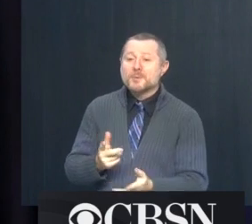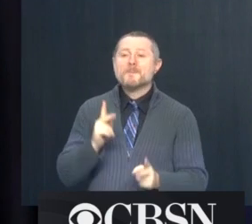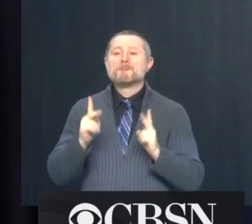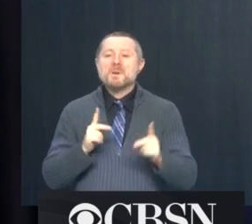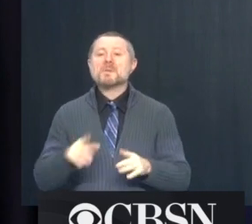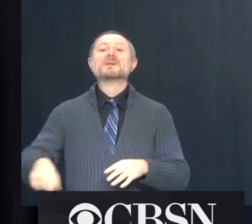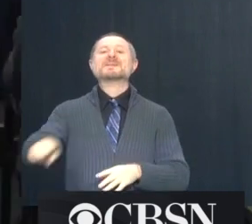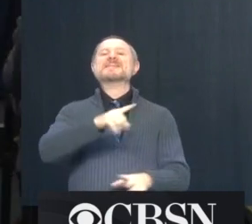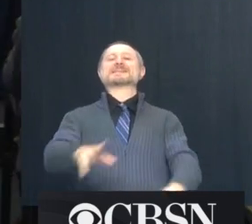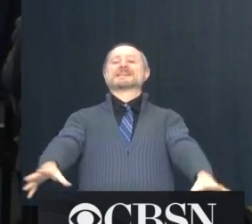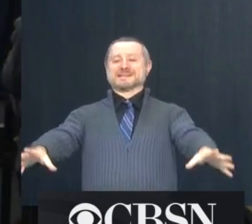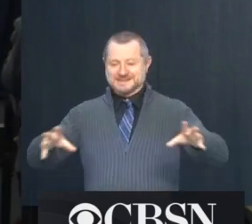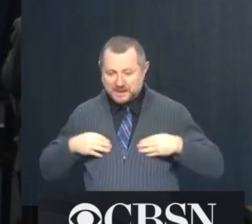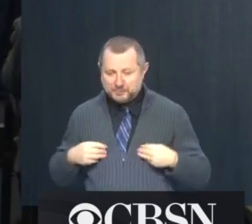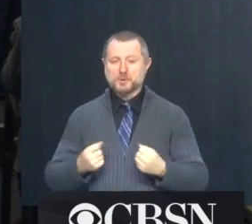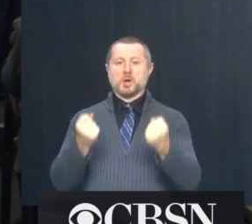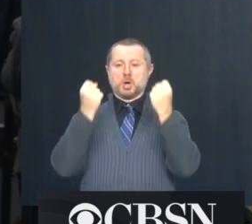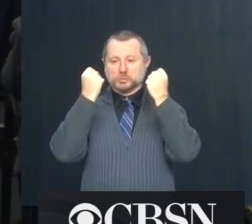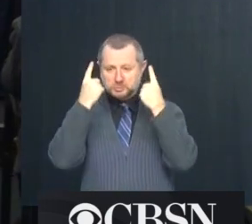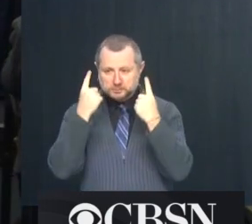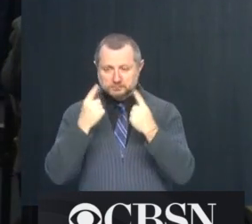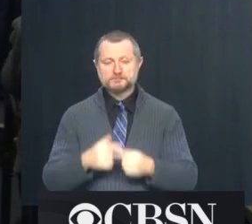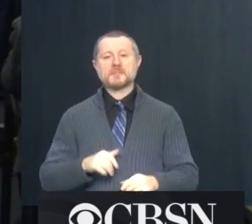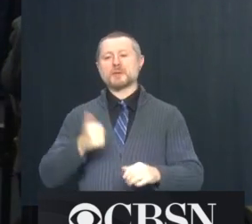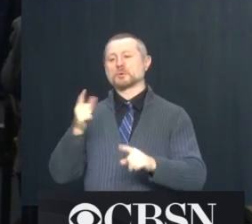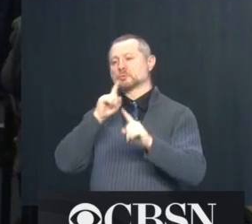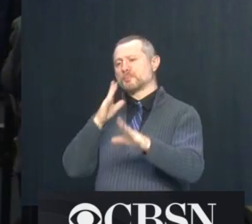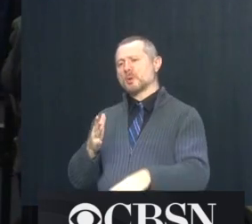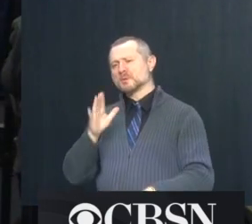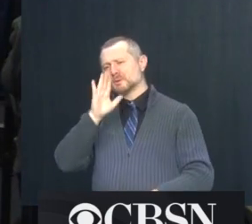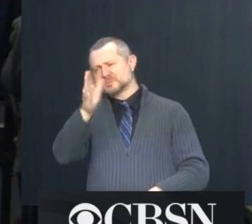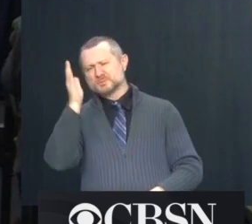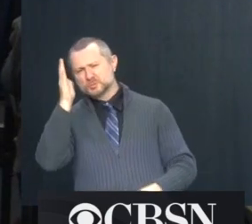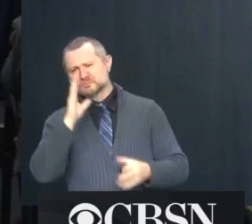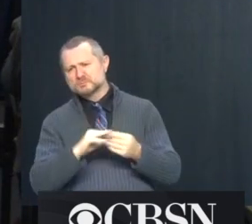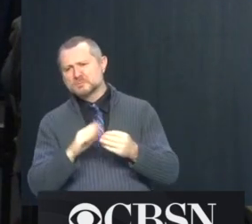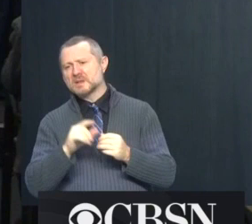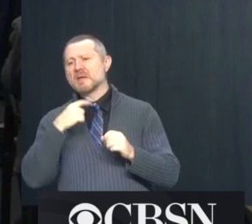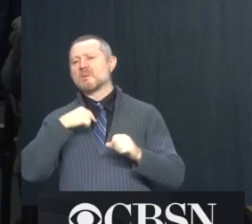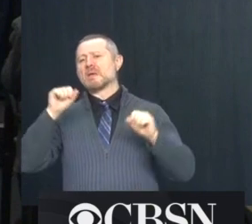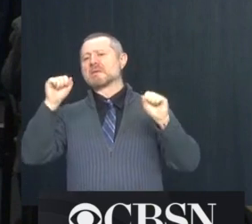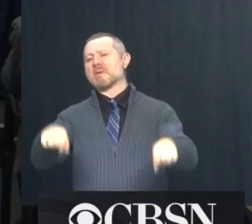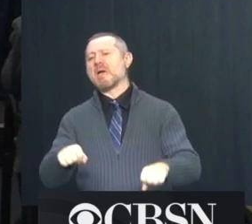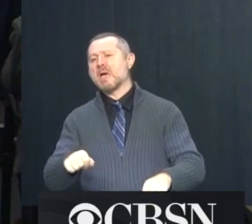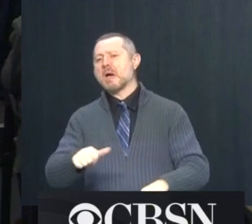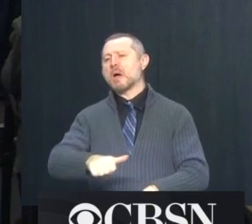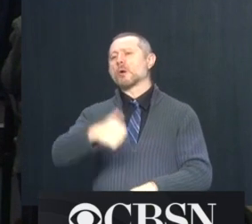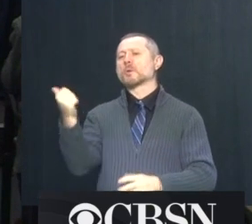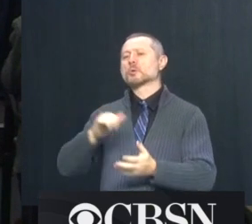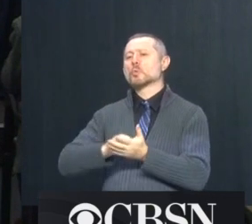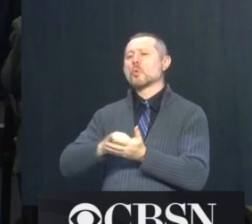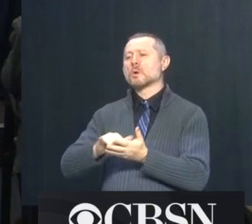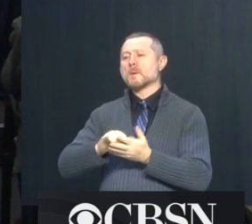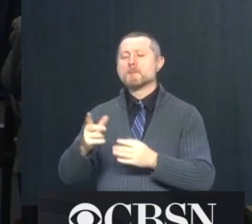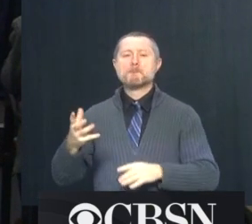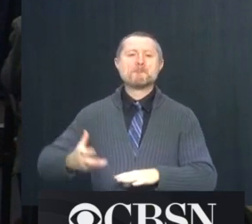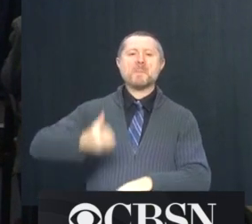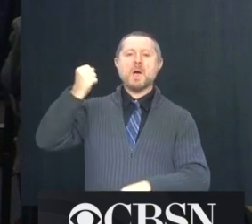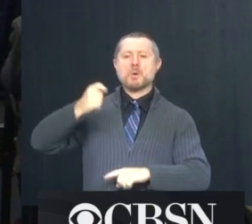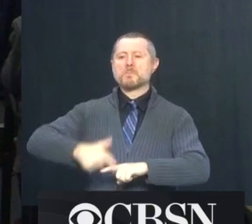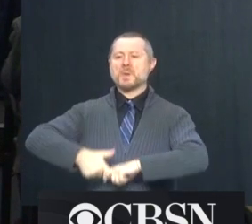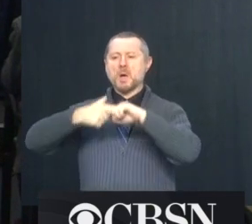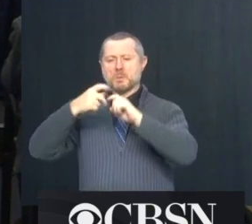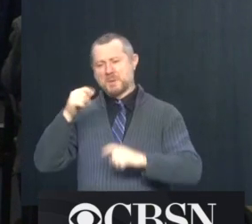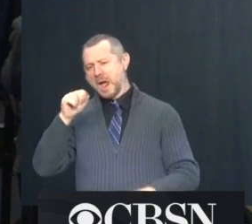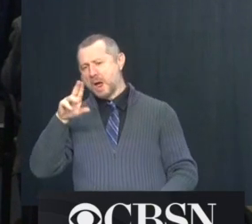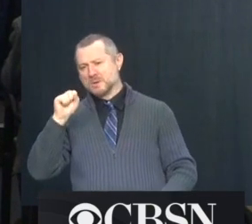hearing it. Governor, in your presentation, you reserved the right to do another New York pause, which in a sense is another lockdown.